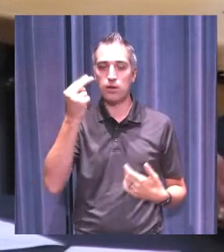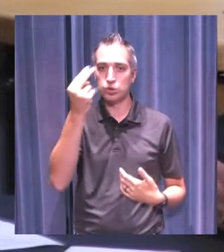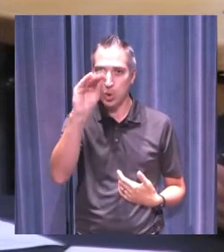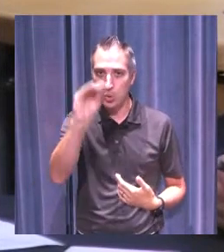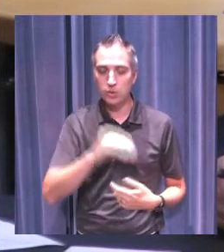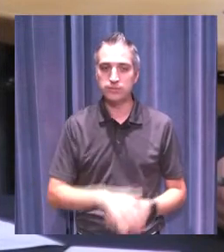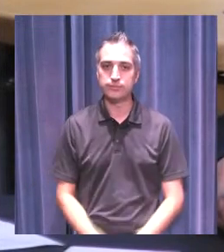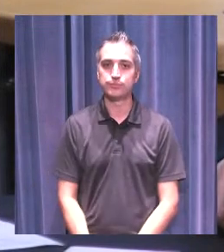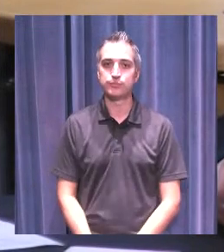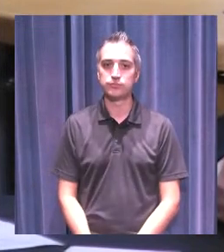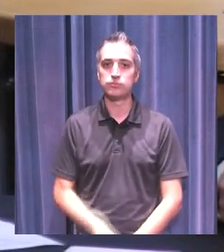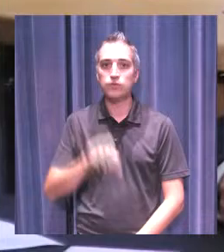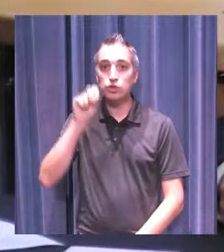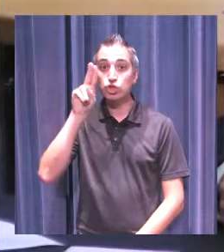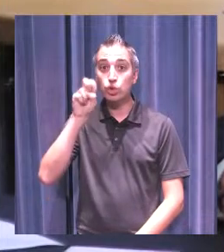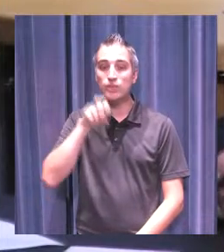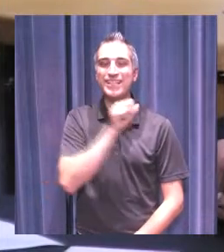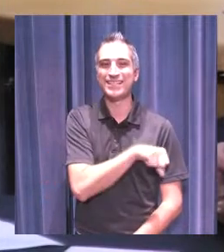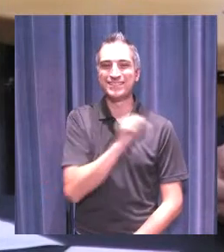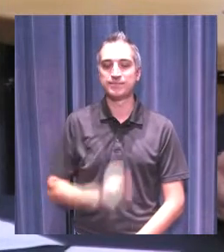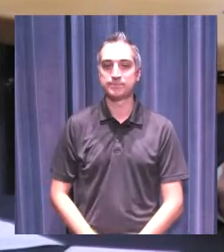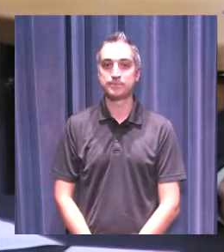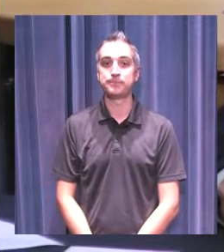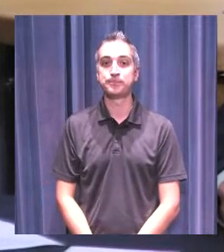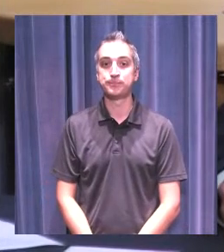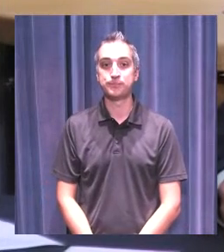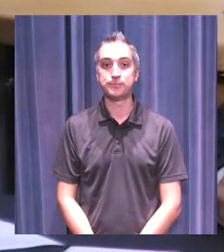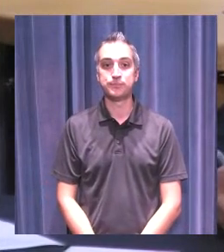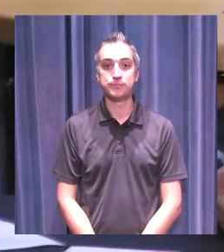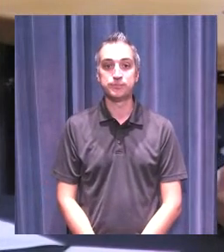No. Sue? Yes.